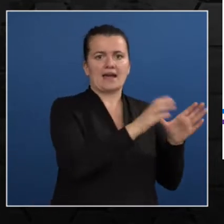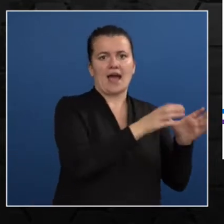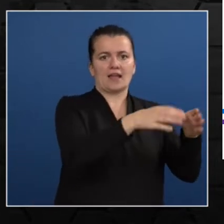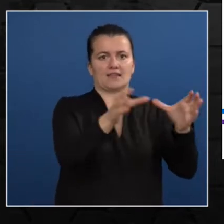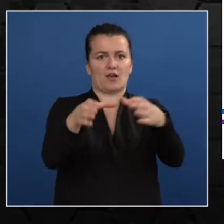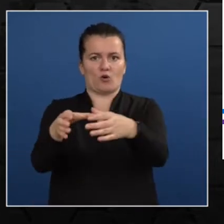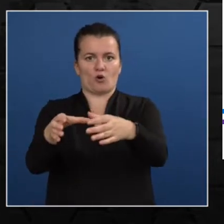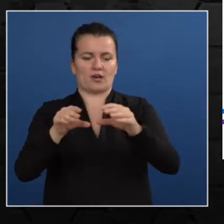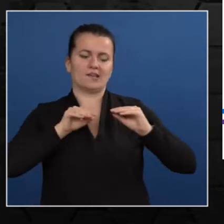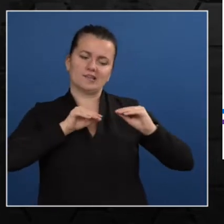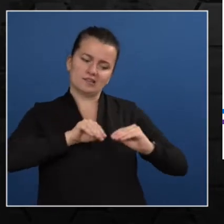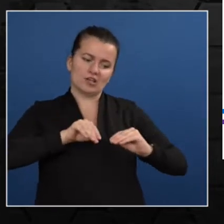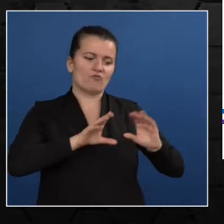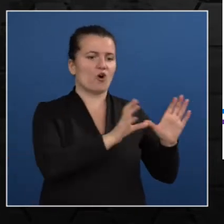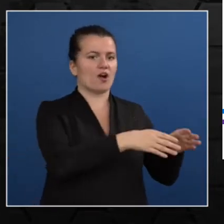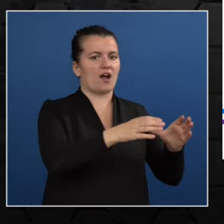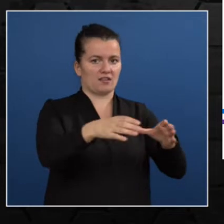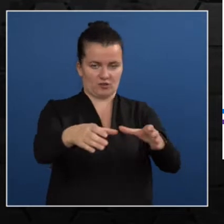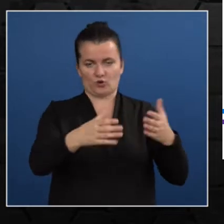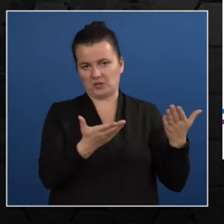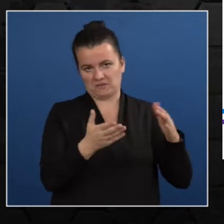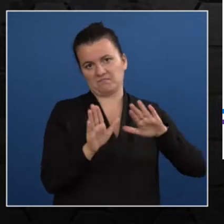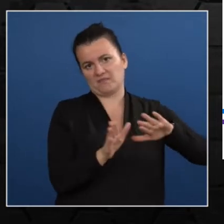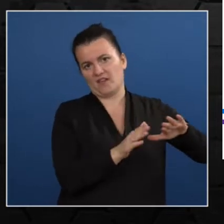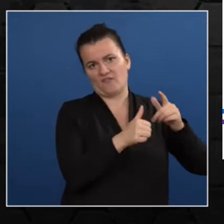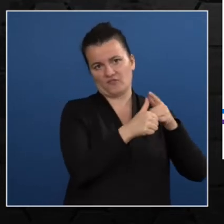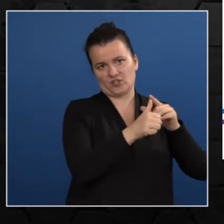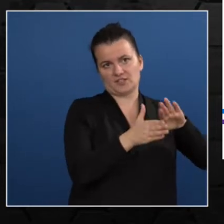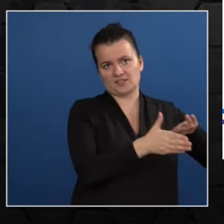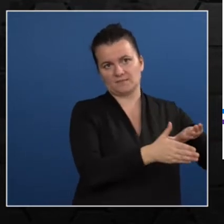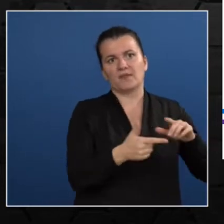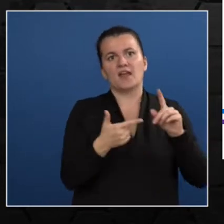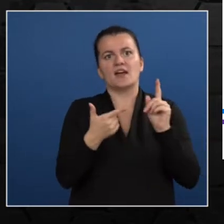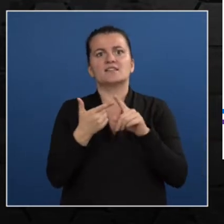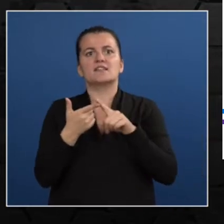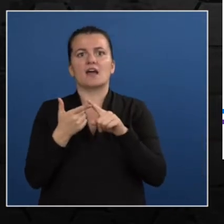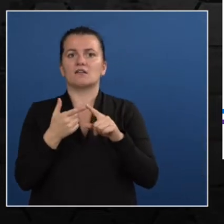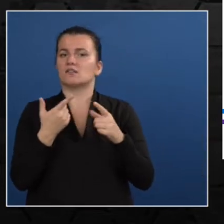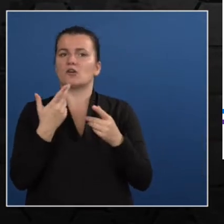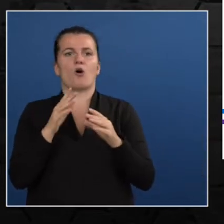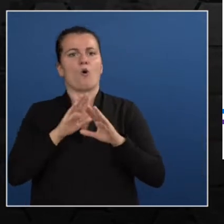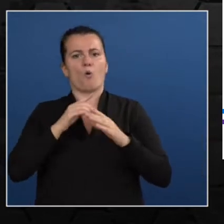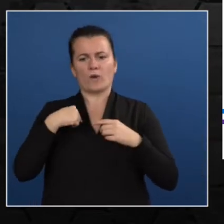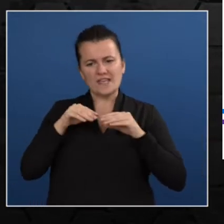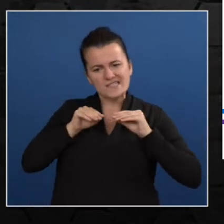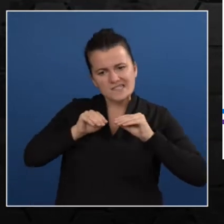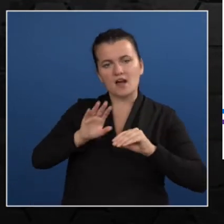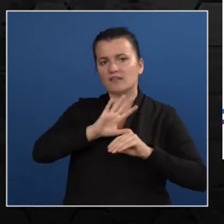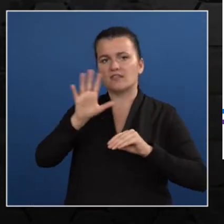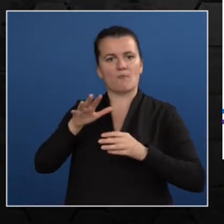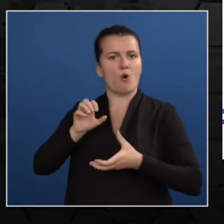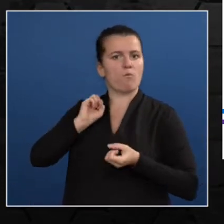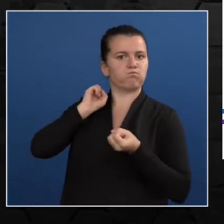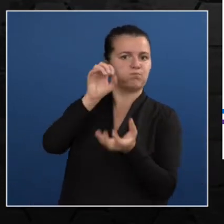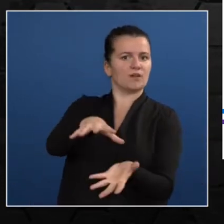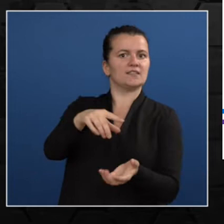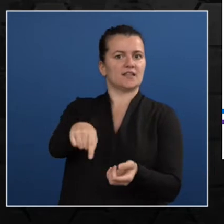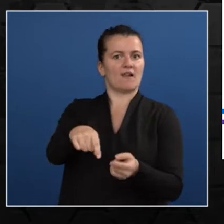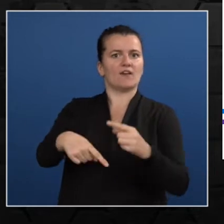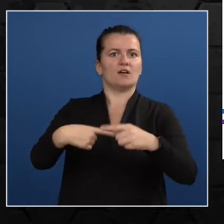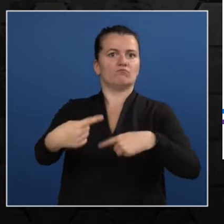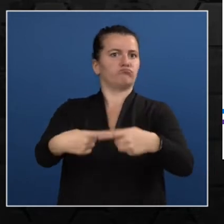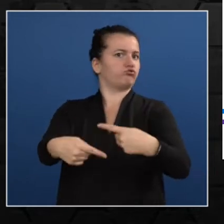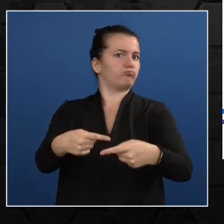data to our models in unsupervised learning. And then we have reinforcement learning. This is something which